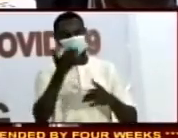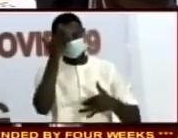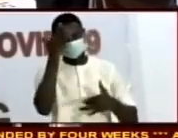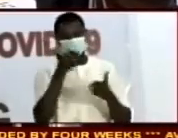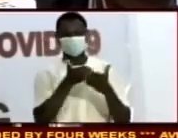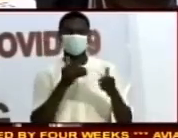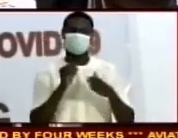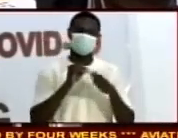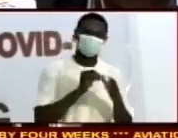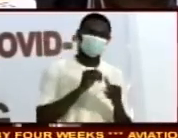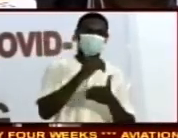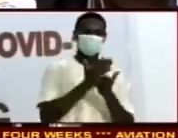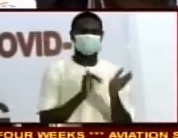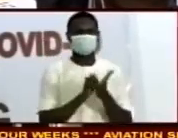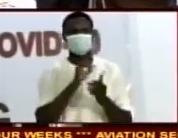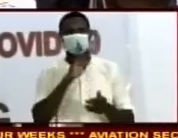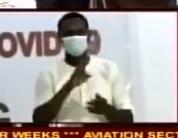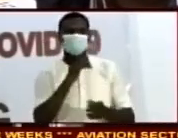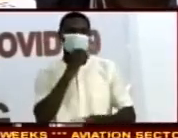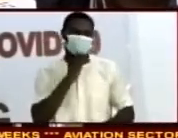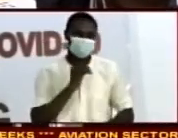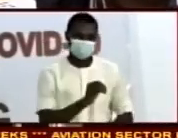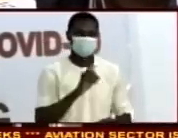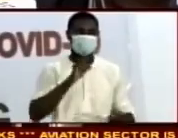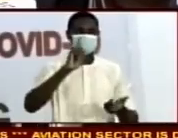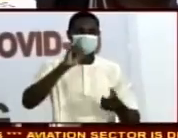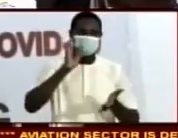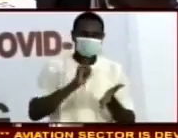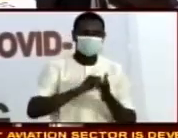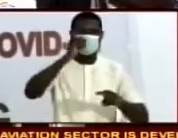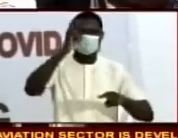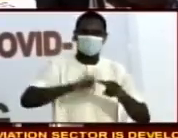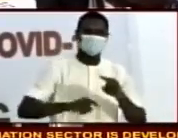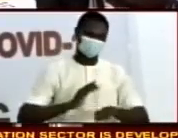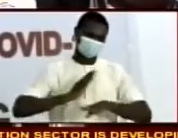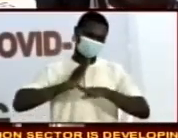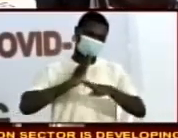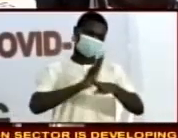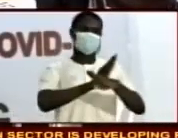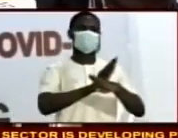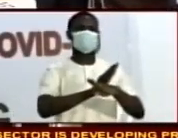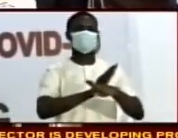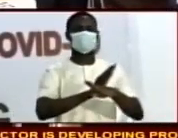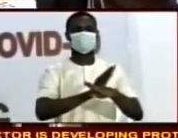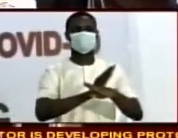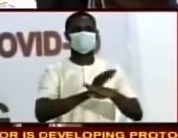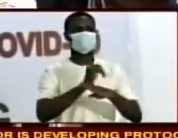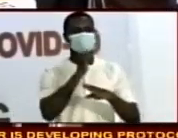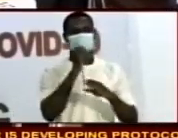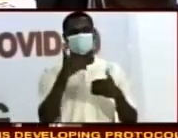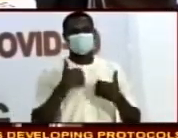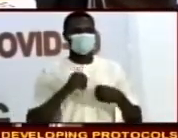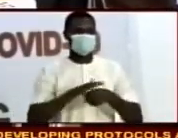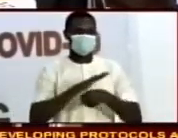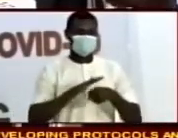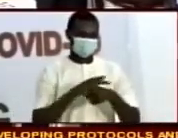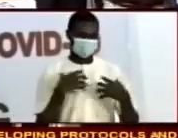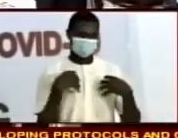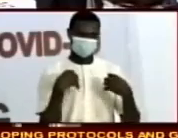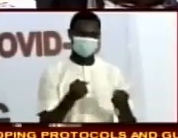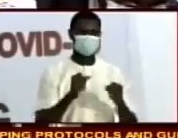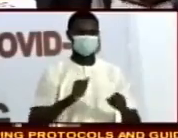to build enough immune immune antibodies to be able to tackle the virus, so the virus